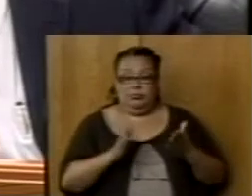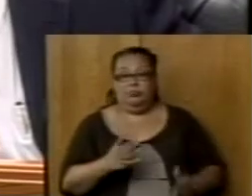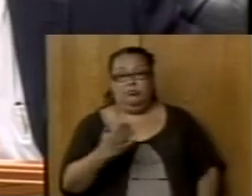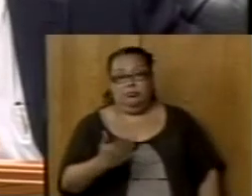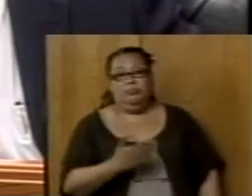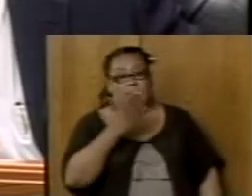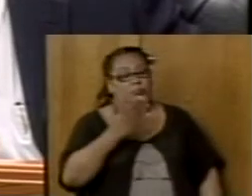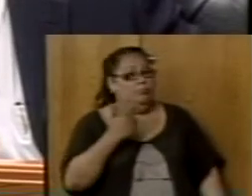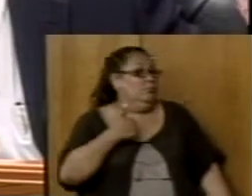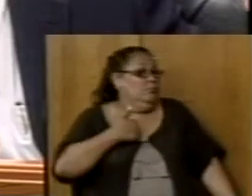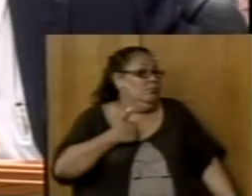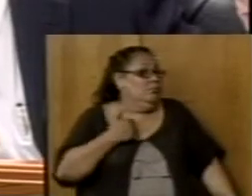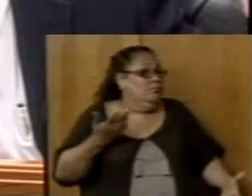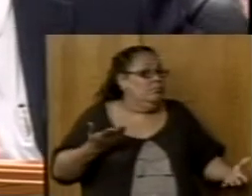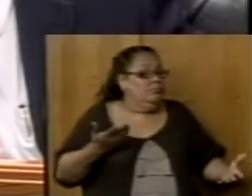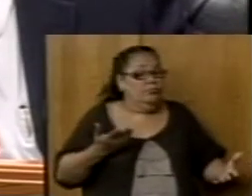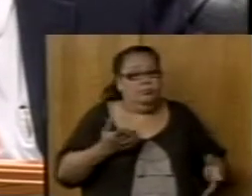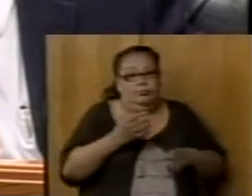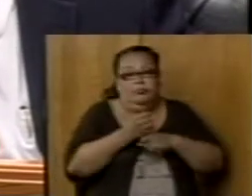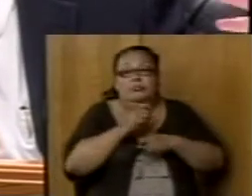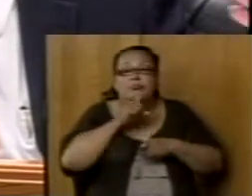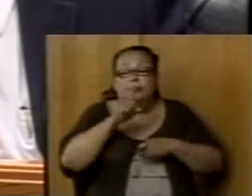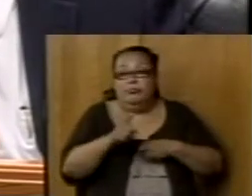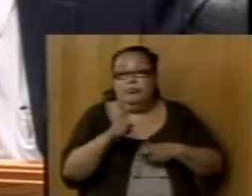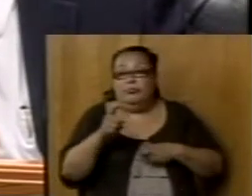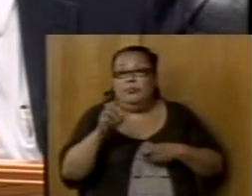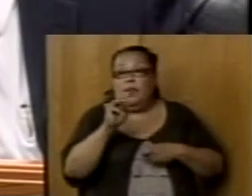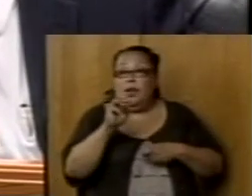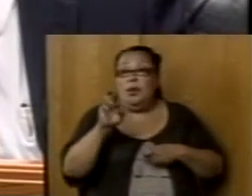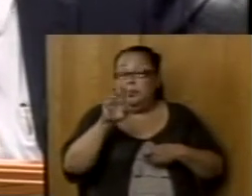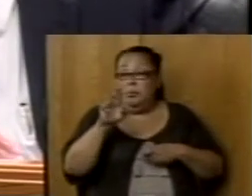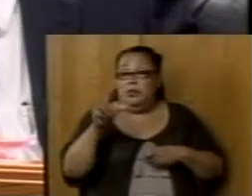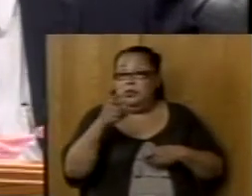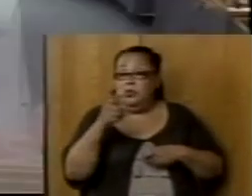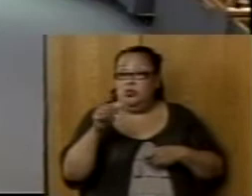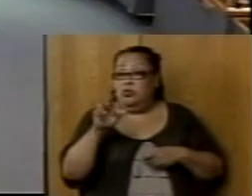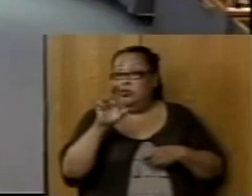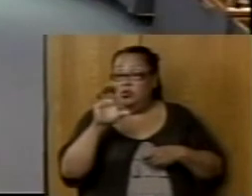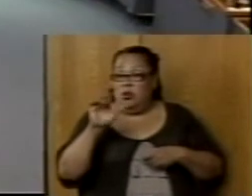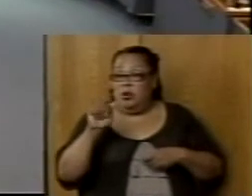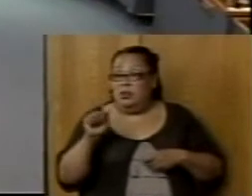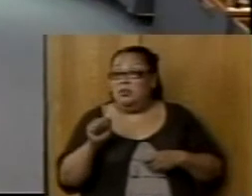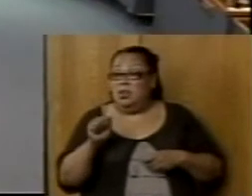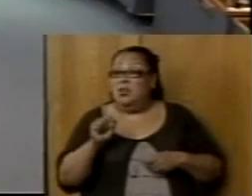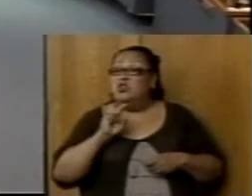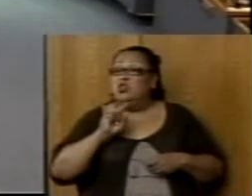to me, and also we need to make sure, Mr. Garcia, and I know we do, but to